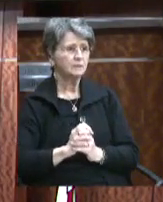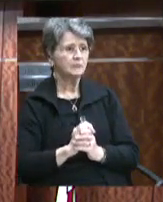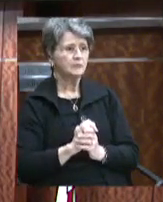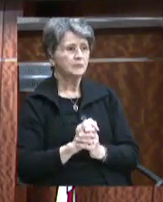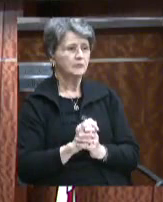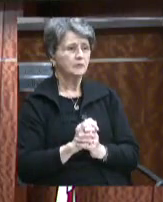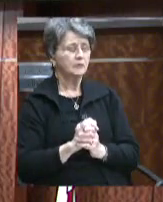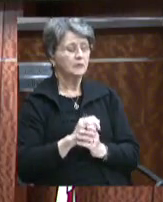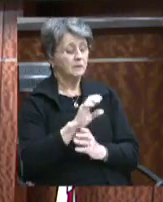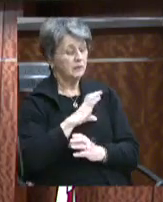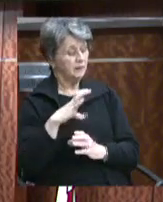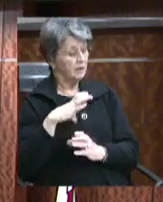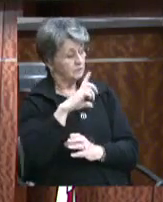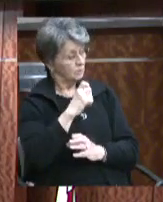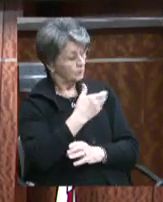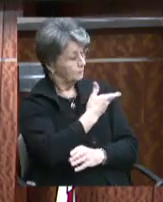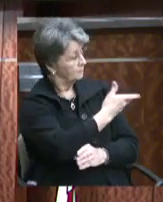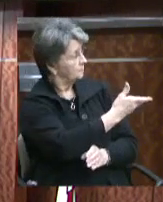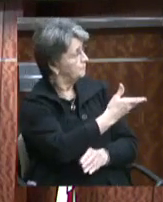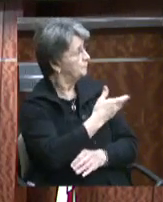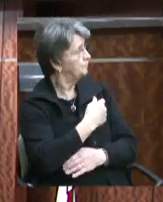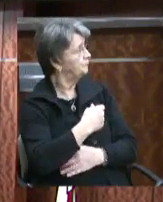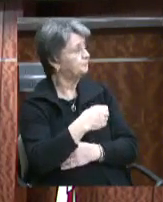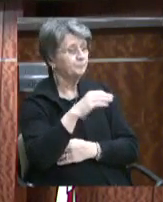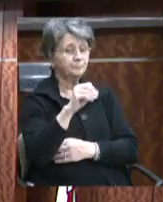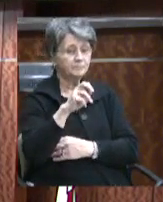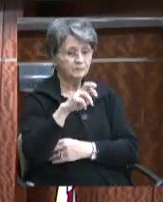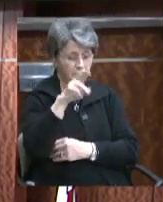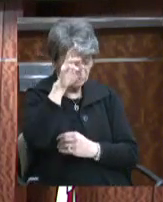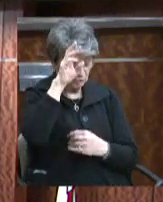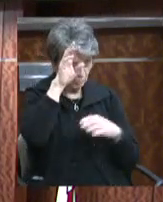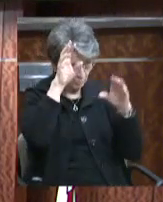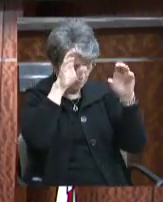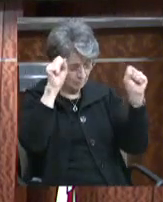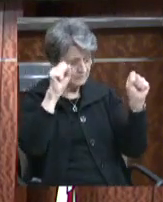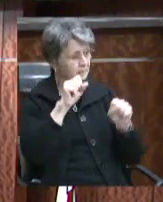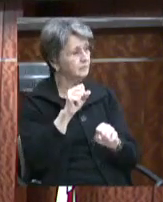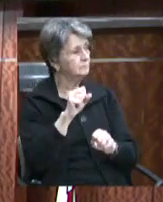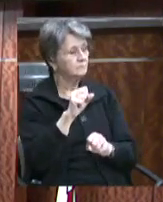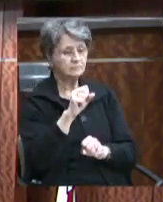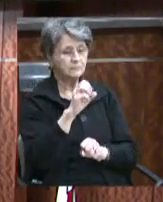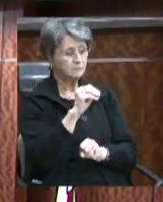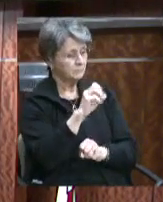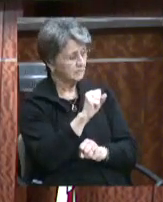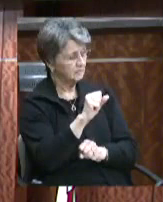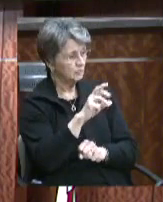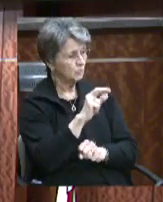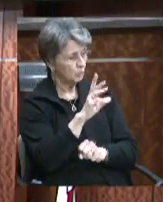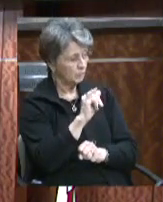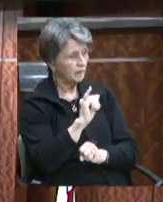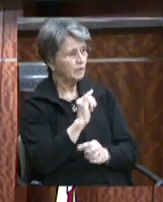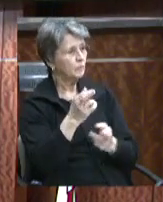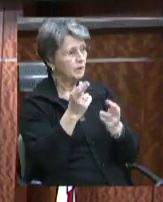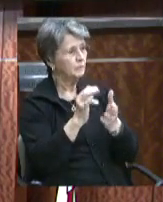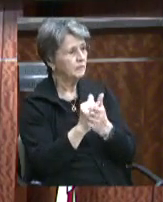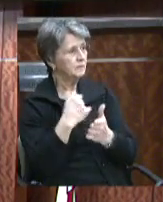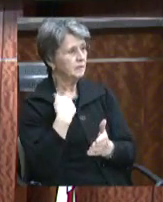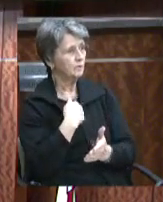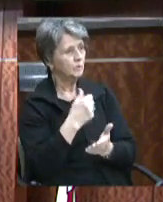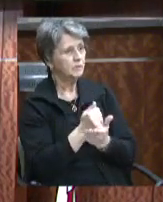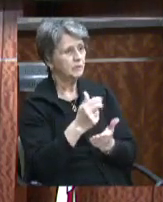What's the pleasure of the council? Mr. President, Ms. Crary? I recommend that we approve ordinance